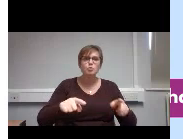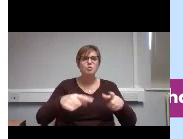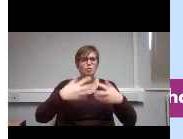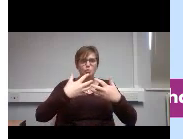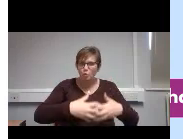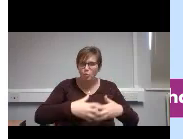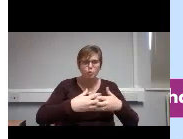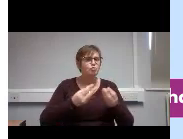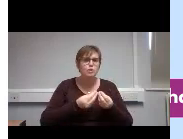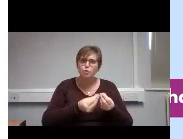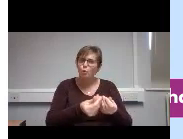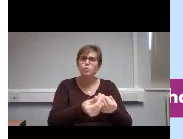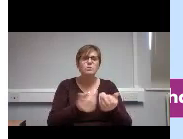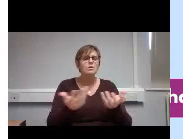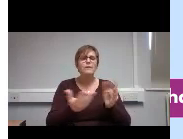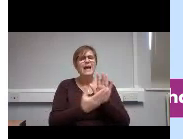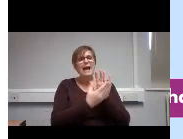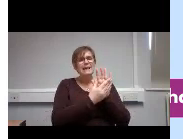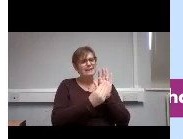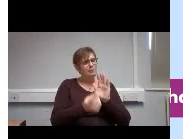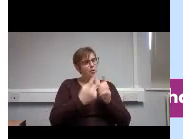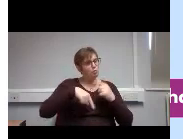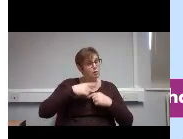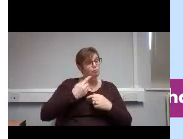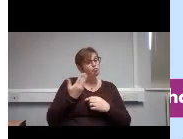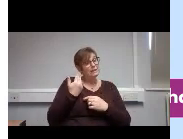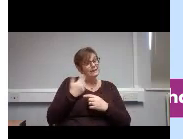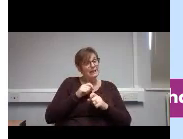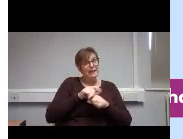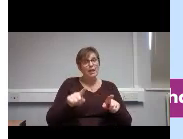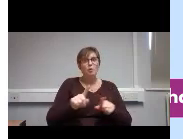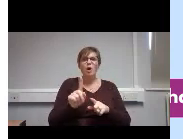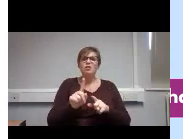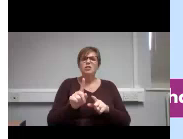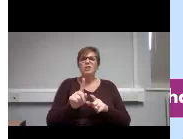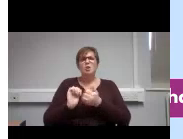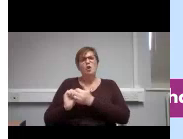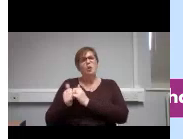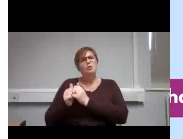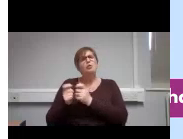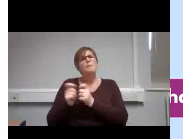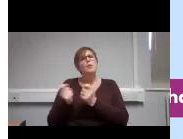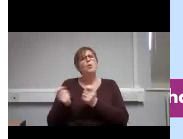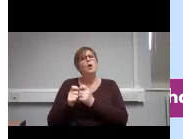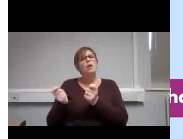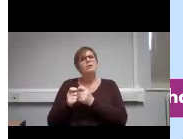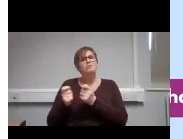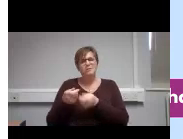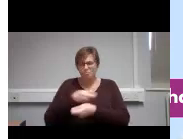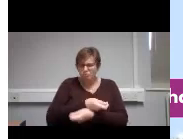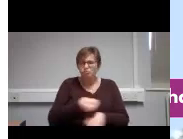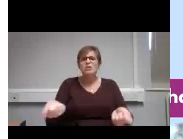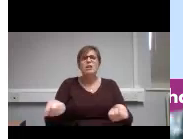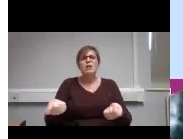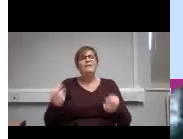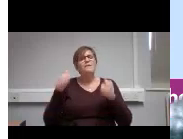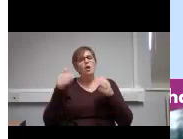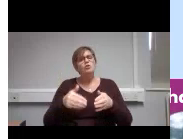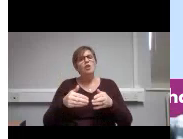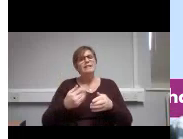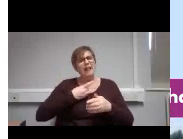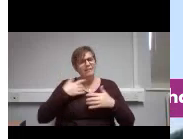resources. So some examples of what we've recently done are co-produce some booklets which focus on self-harm, focus